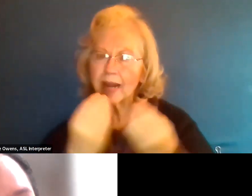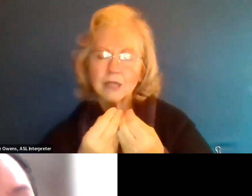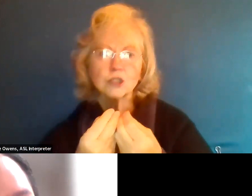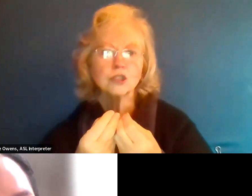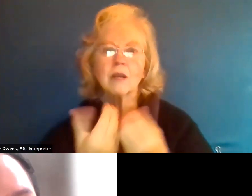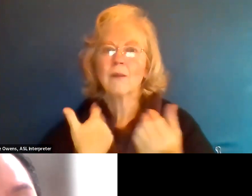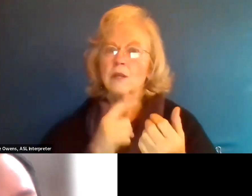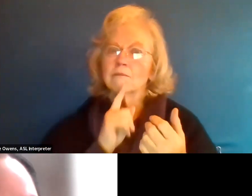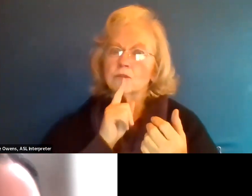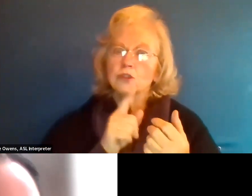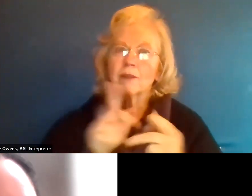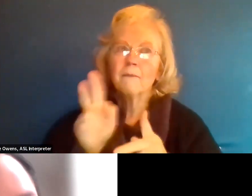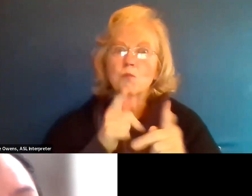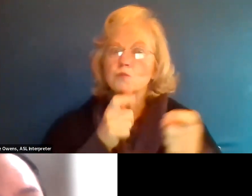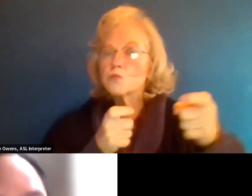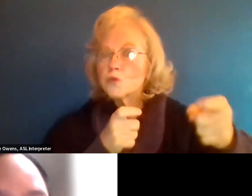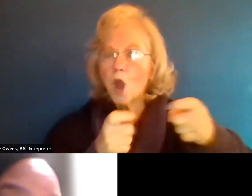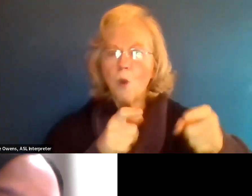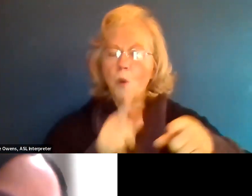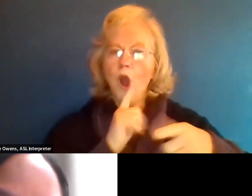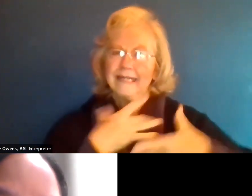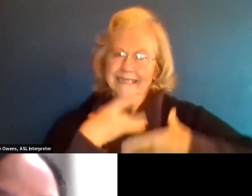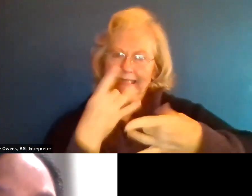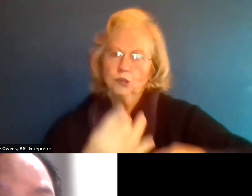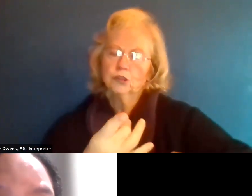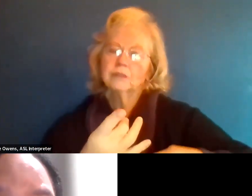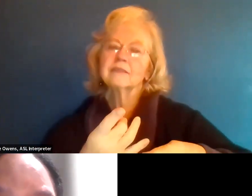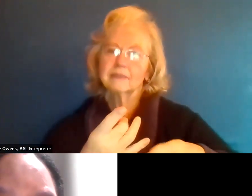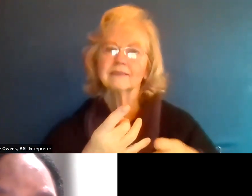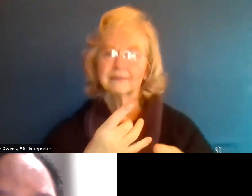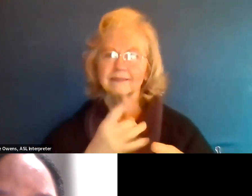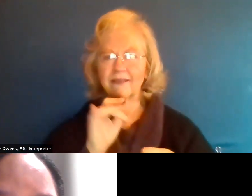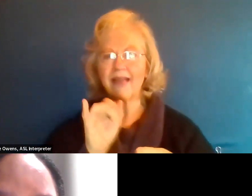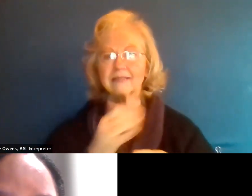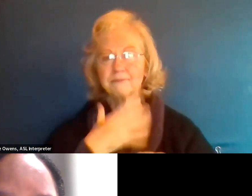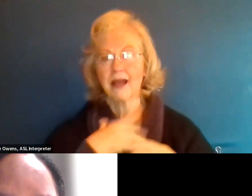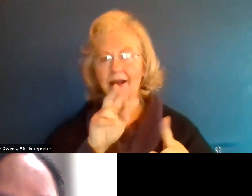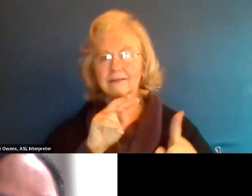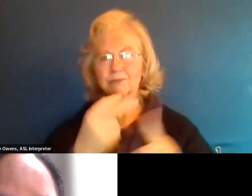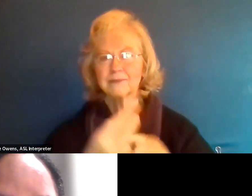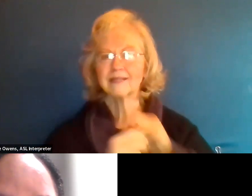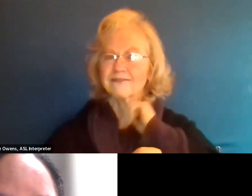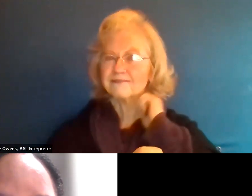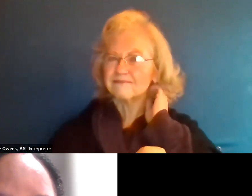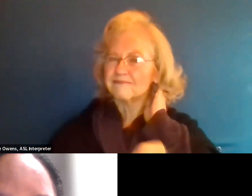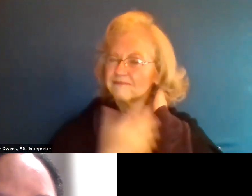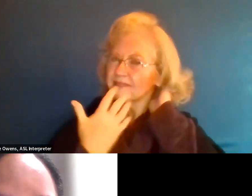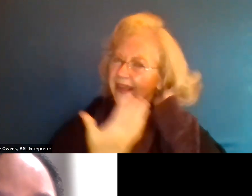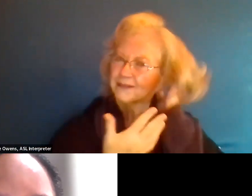people running them, you know, interested in them. So that's the kind of how I see it. Thank you so